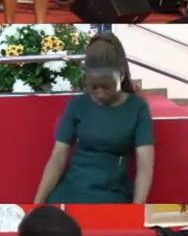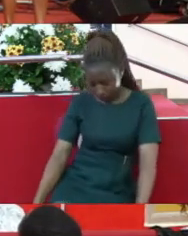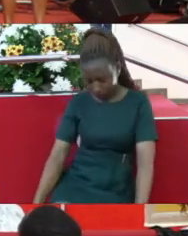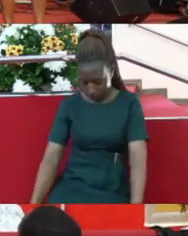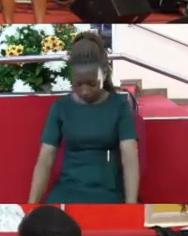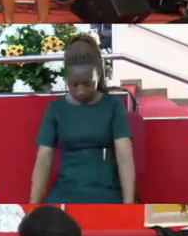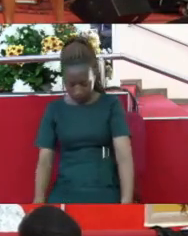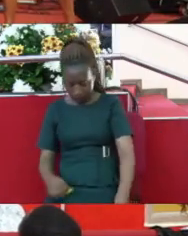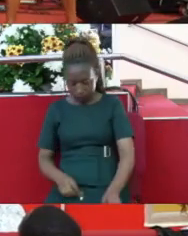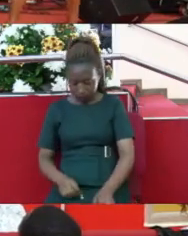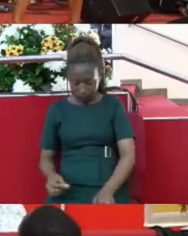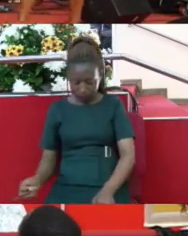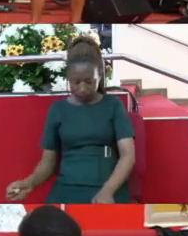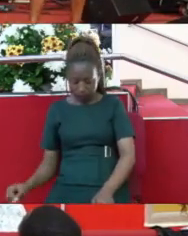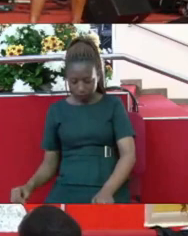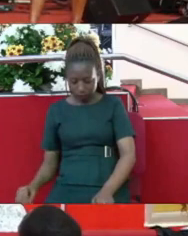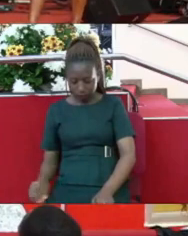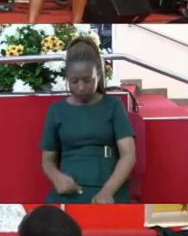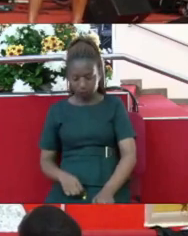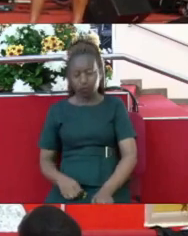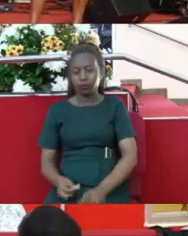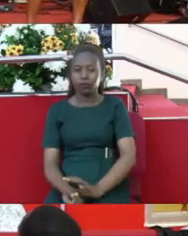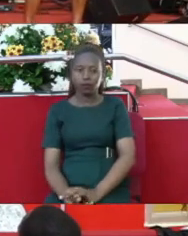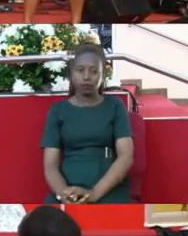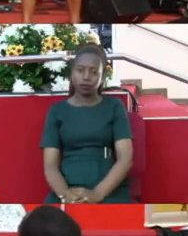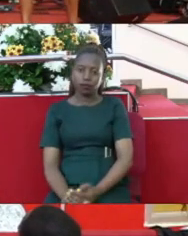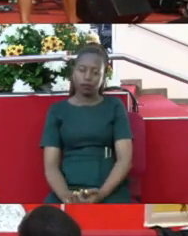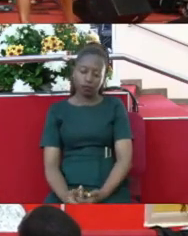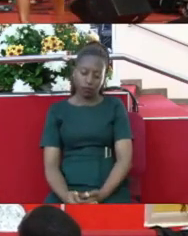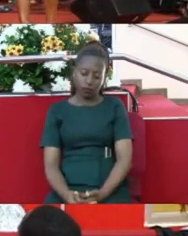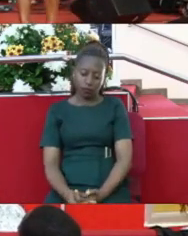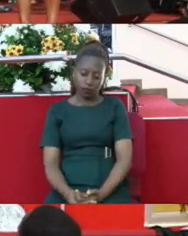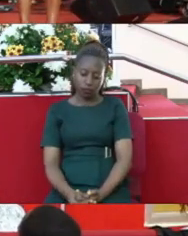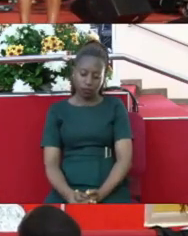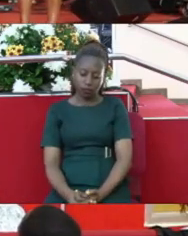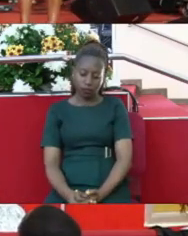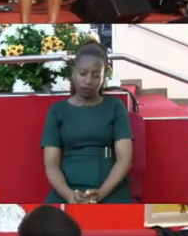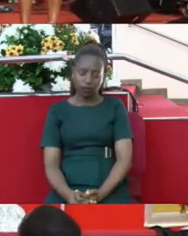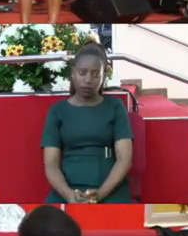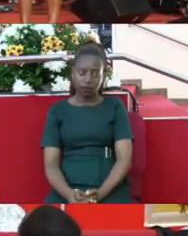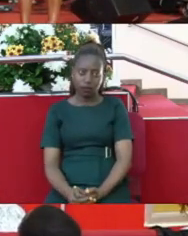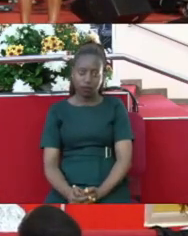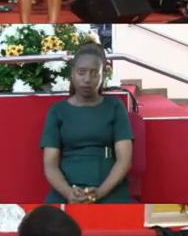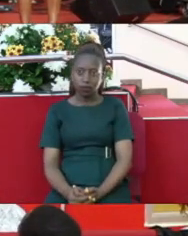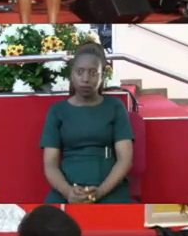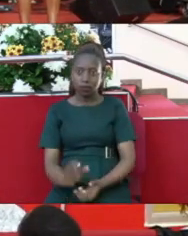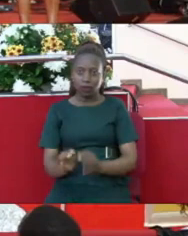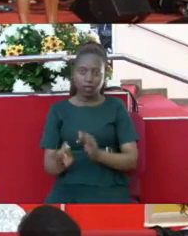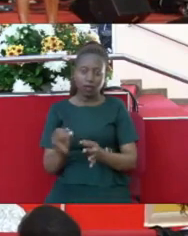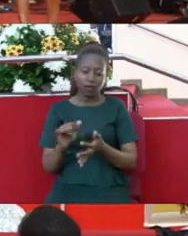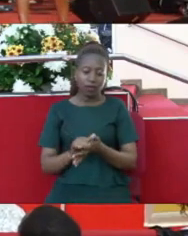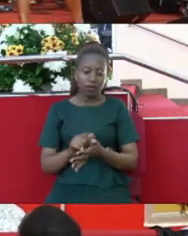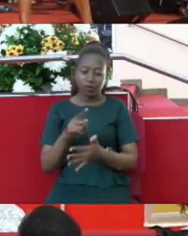kwamba tumesahau ya kwamba tumepokea baraka na wokovu wa Yesu. If that is what happens when we give our lives to Jesus, kama